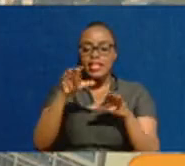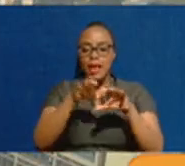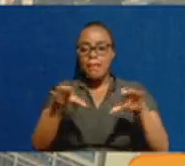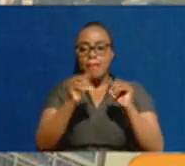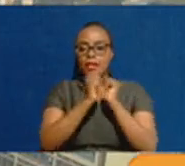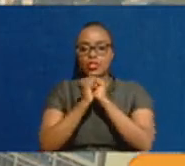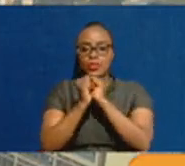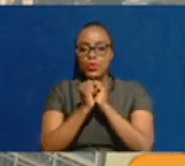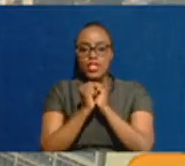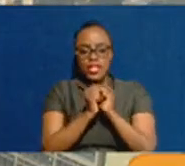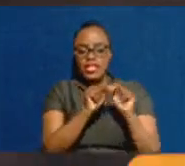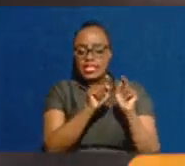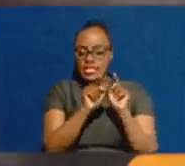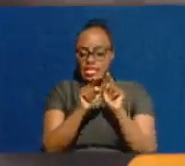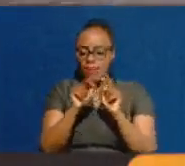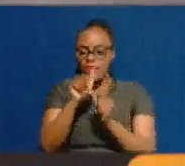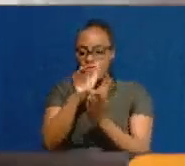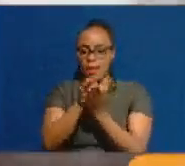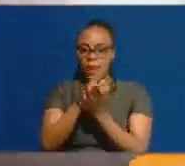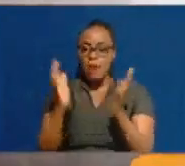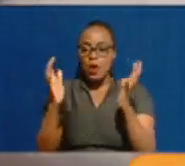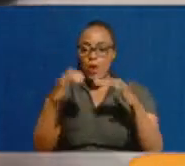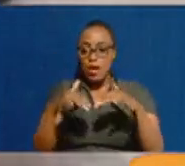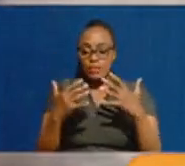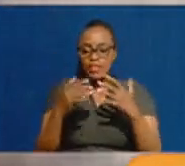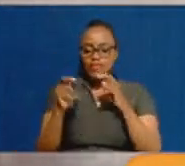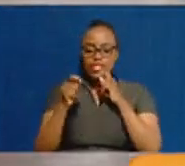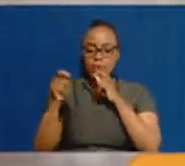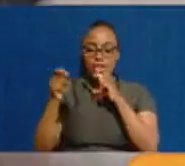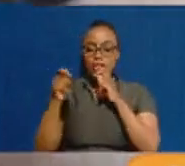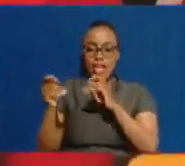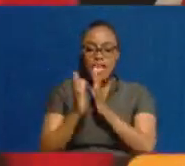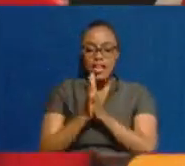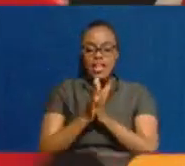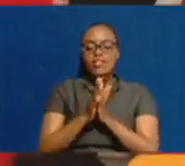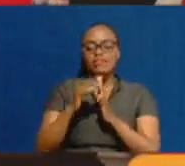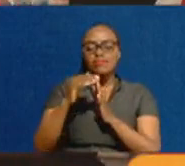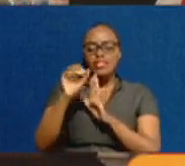alongside loss-making lenders, collapsed sugar millers and state hotels